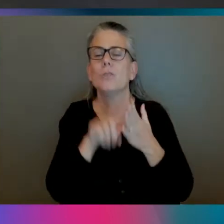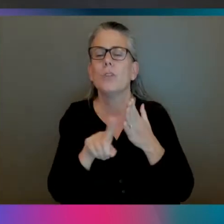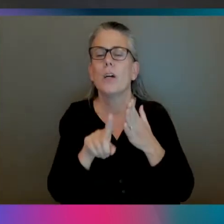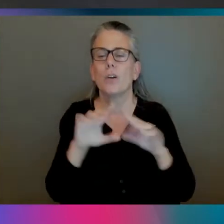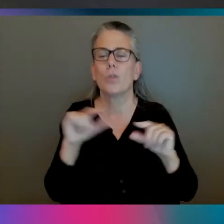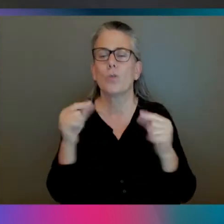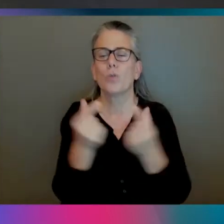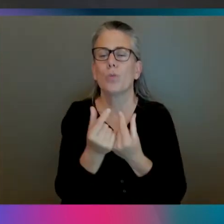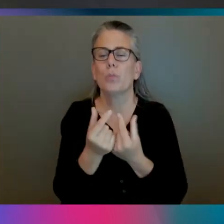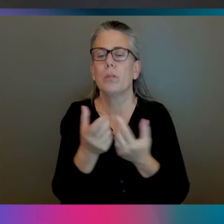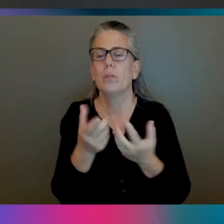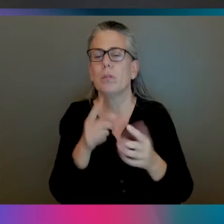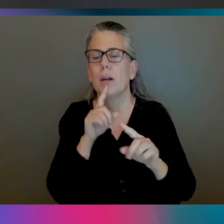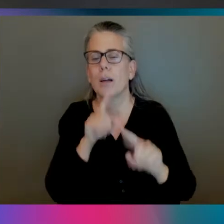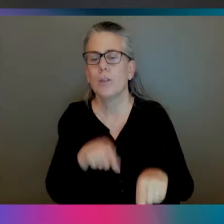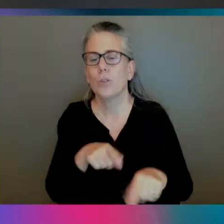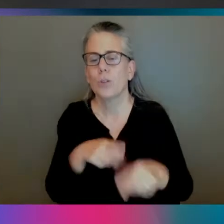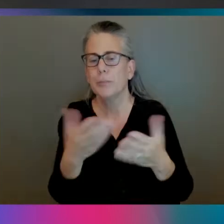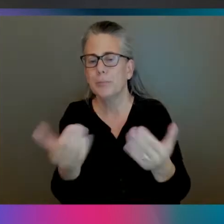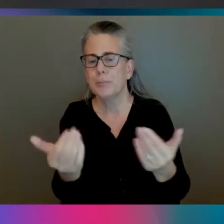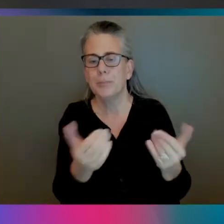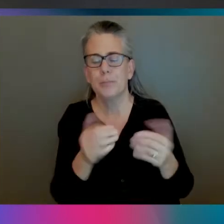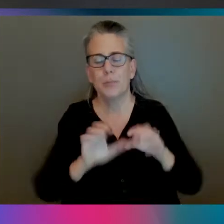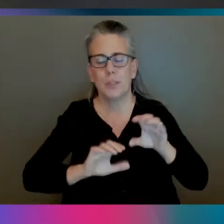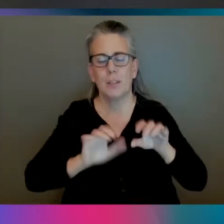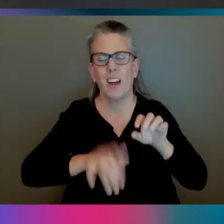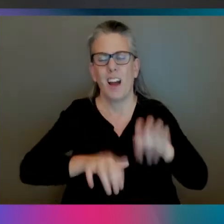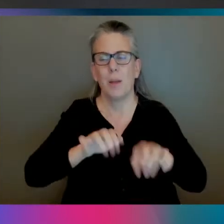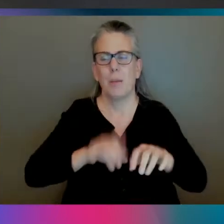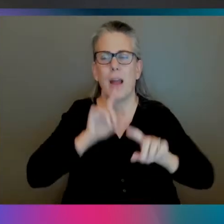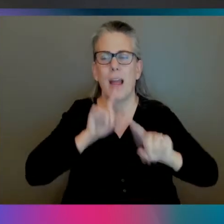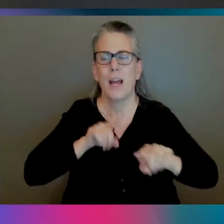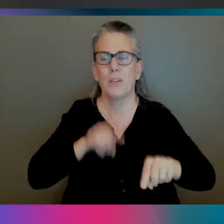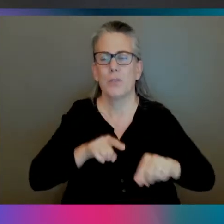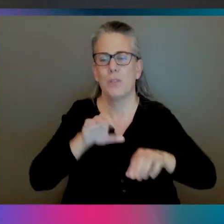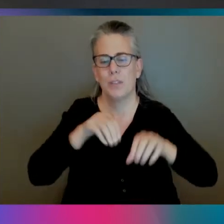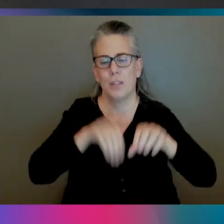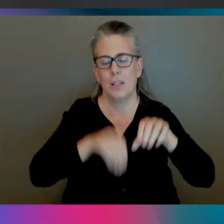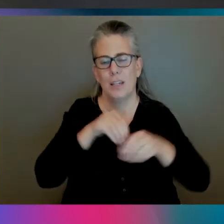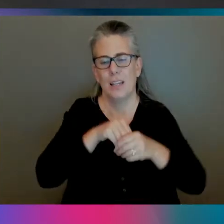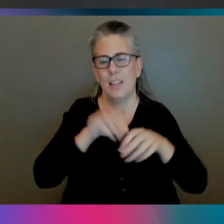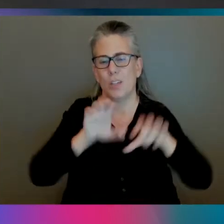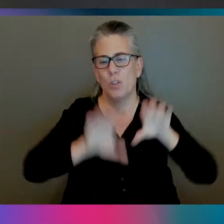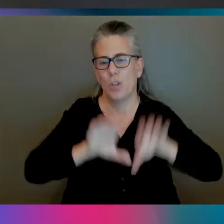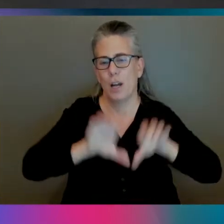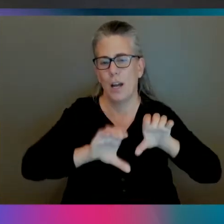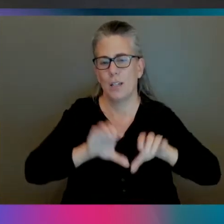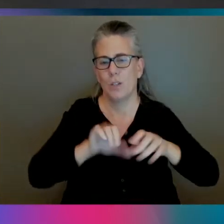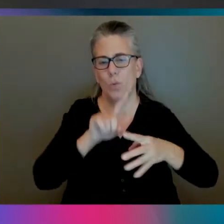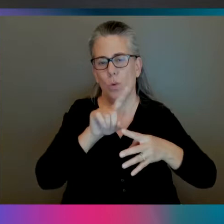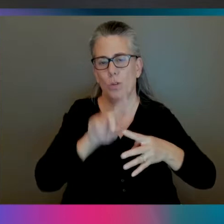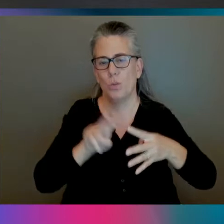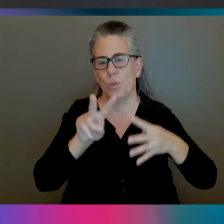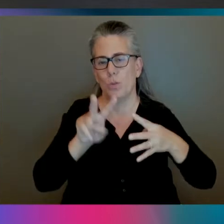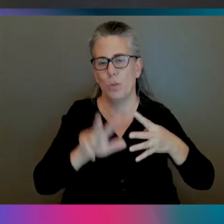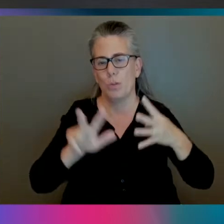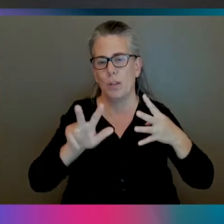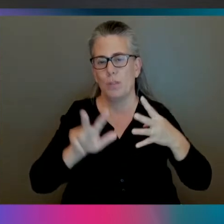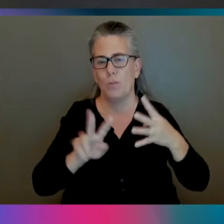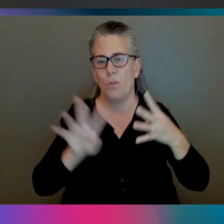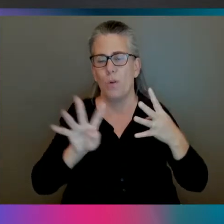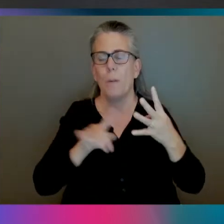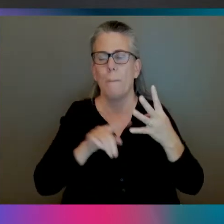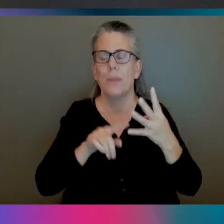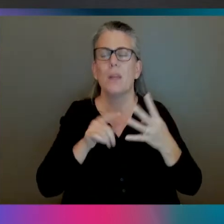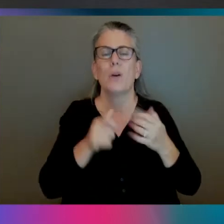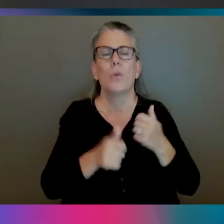your answers in the chat. We are watching, okay? So 1, 2, 3, or 4. But which is not true about data used for